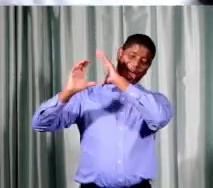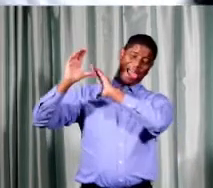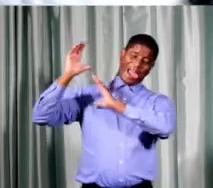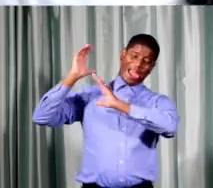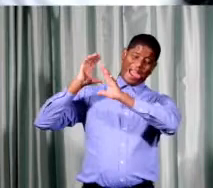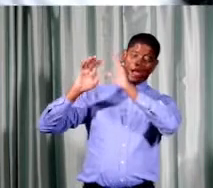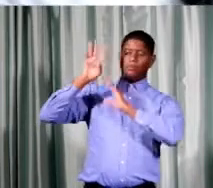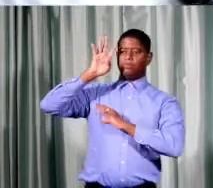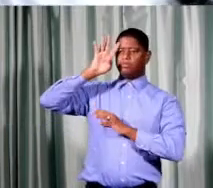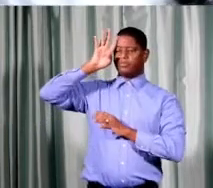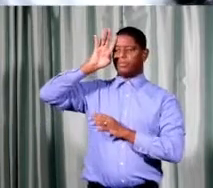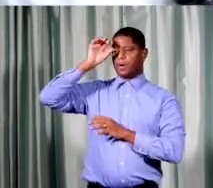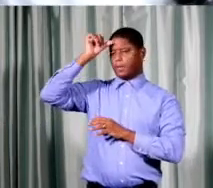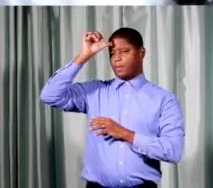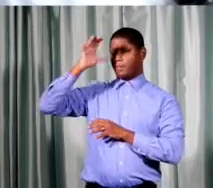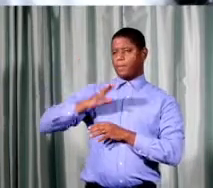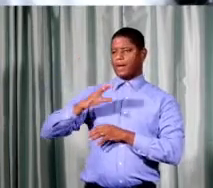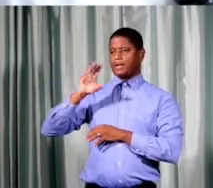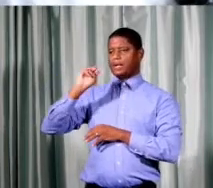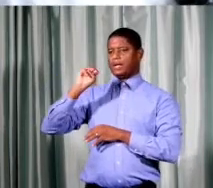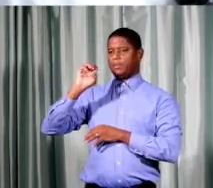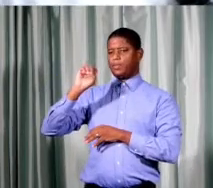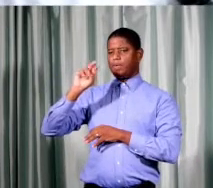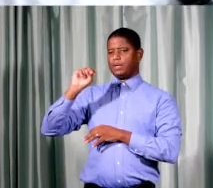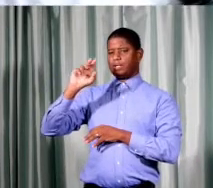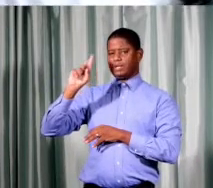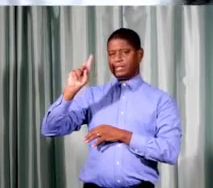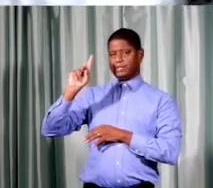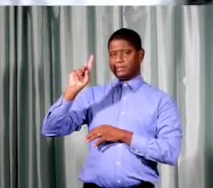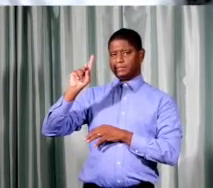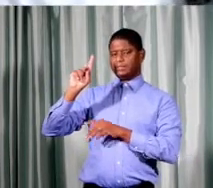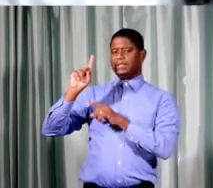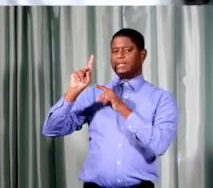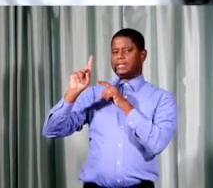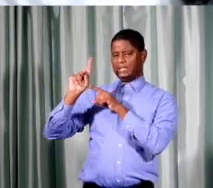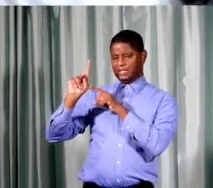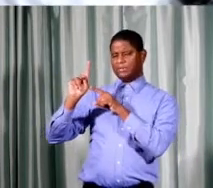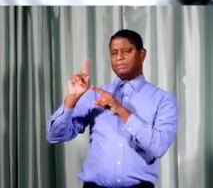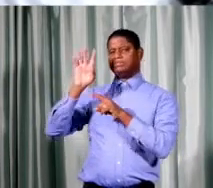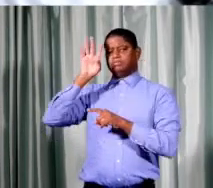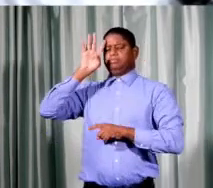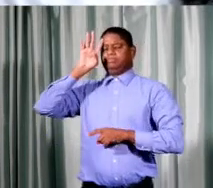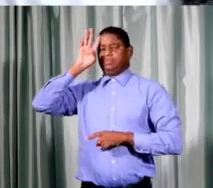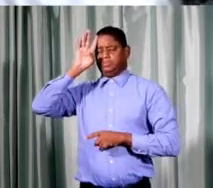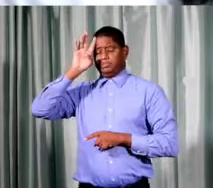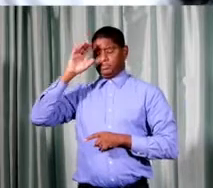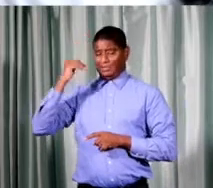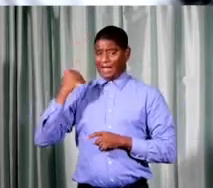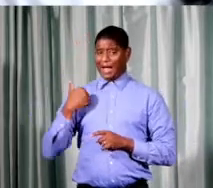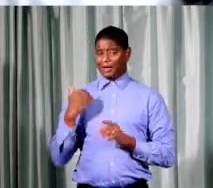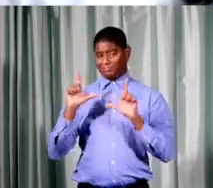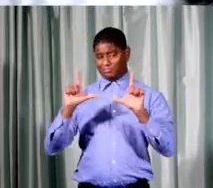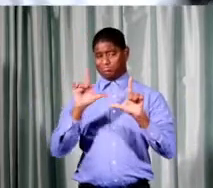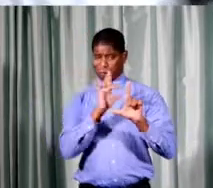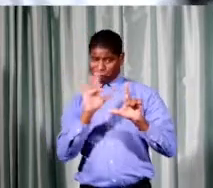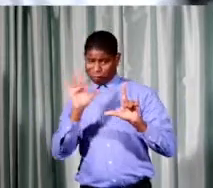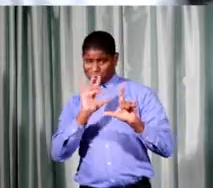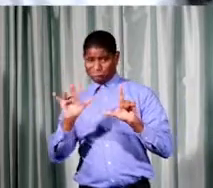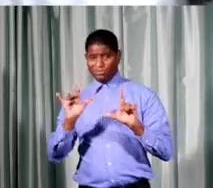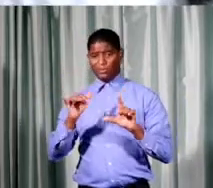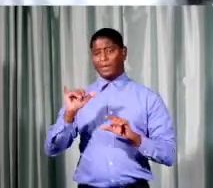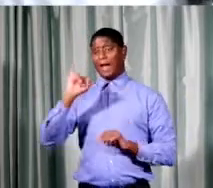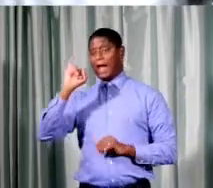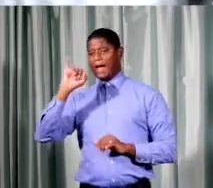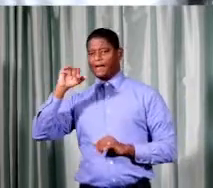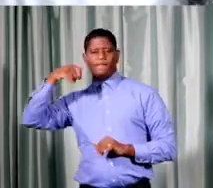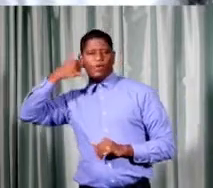Did they have tablets in the 15th century? Did they have iPhones, smartphones, cars?